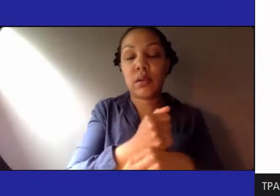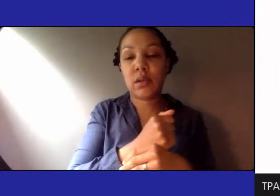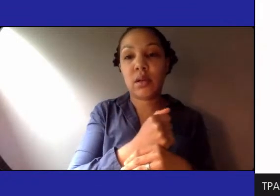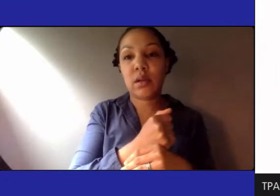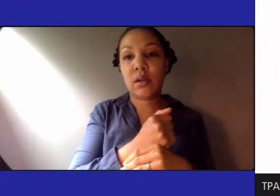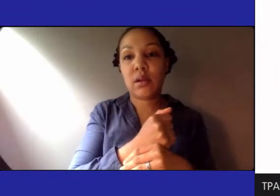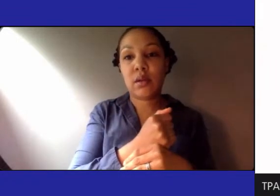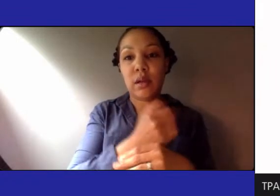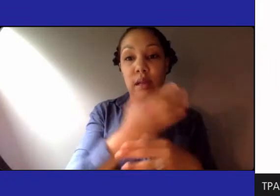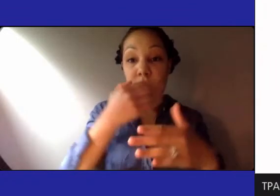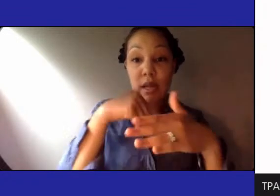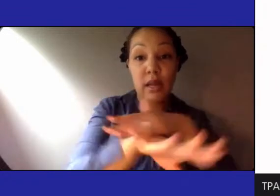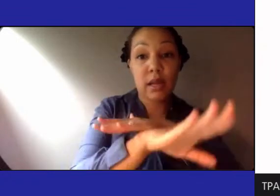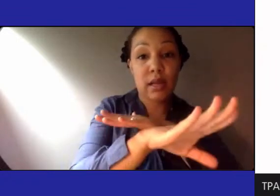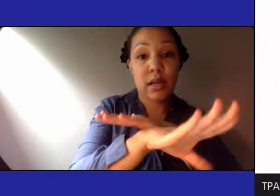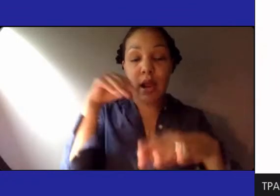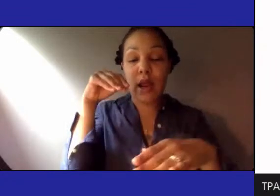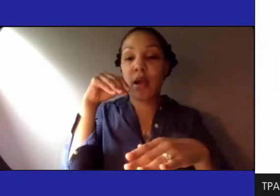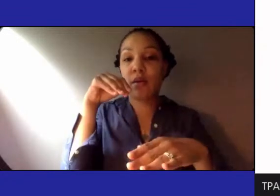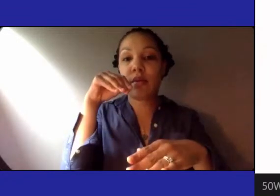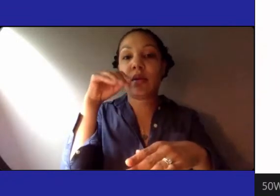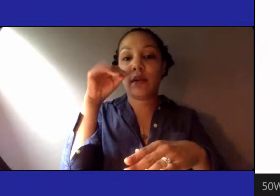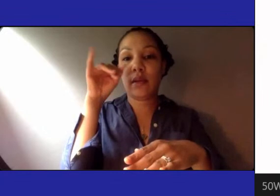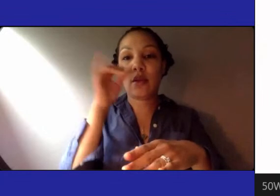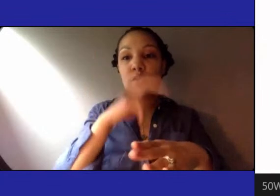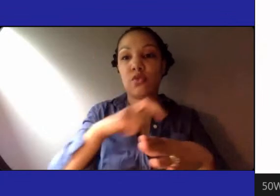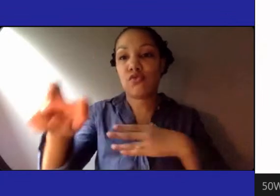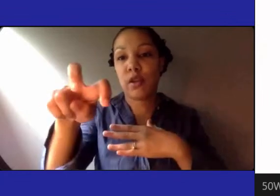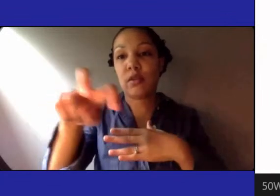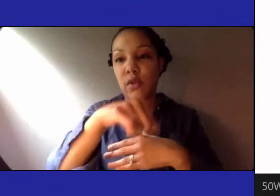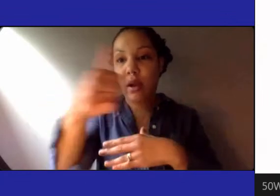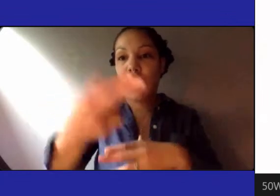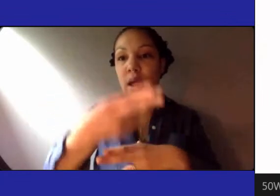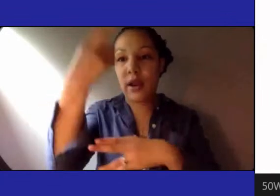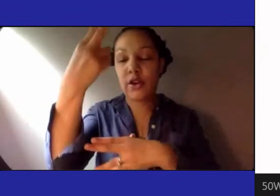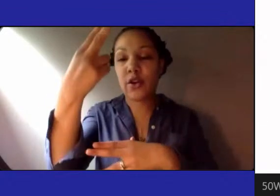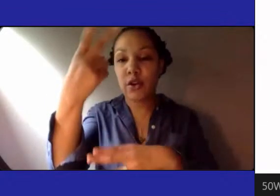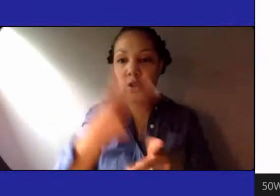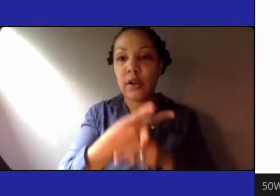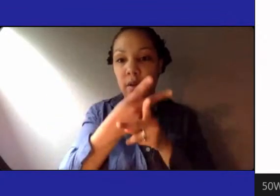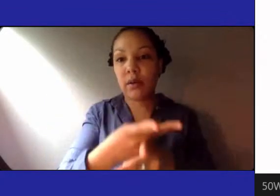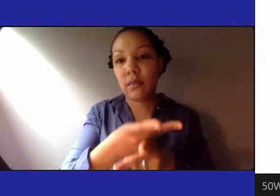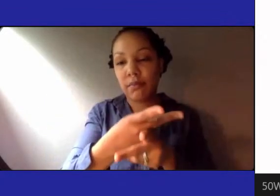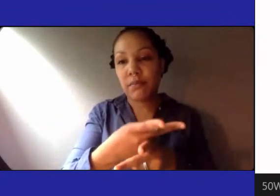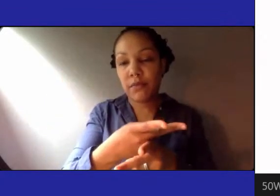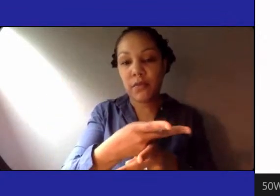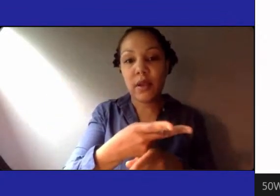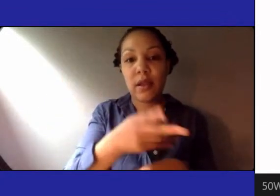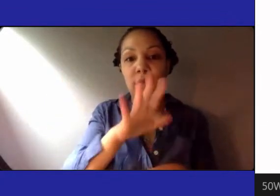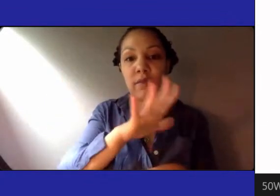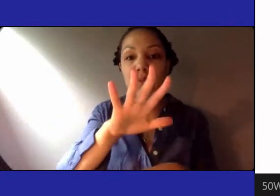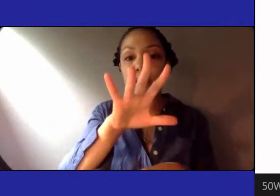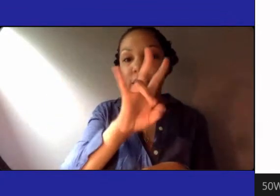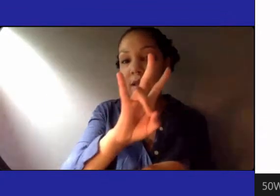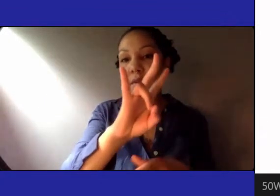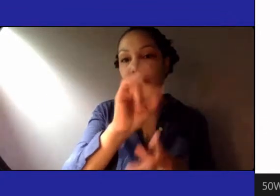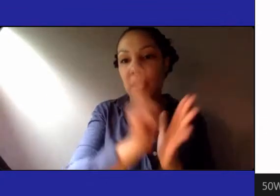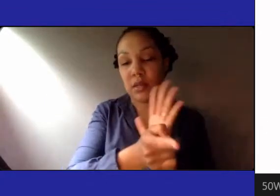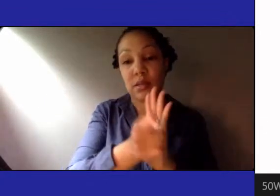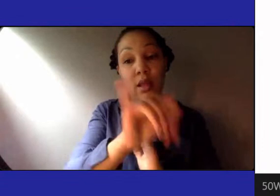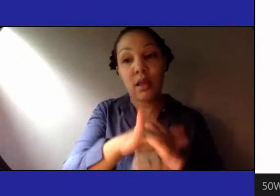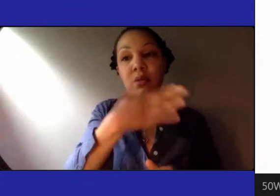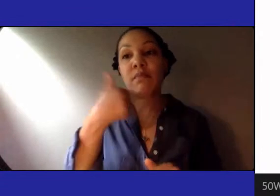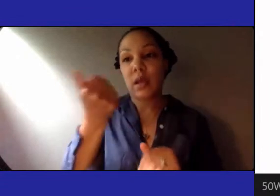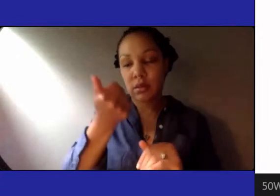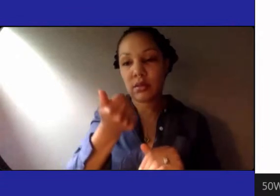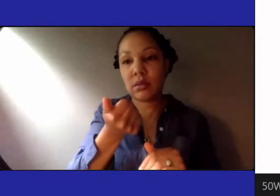of care at another center was 57 minutes, which was also their best time ever. And these cases, again,